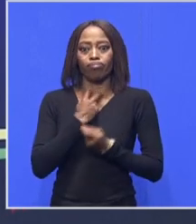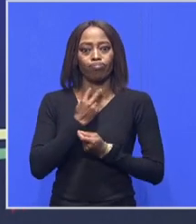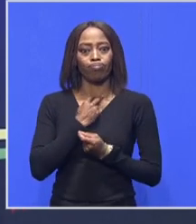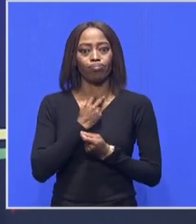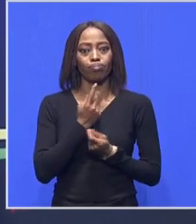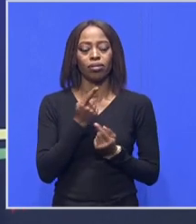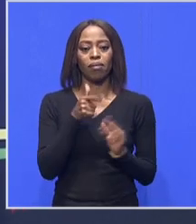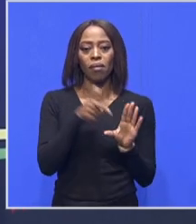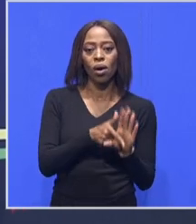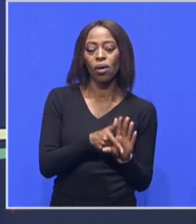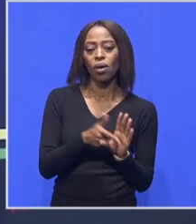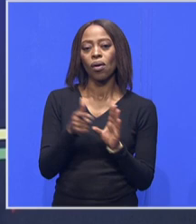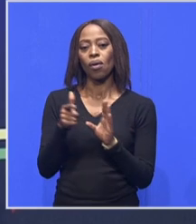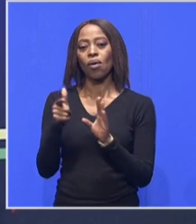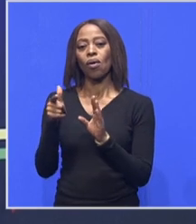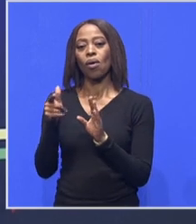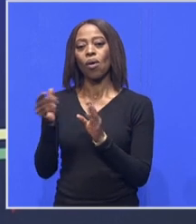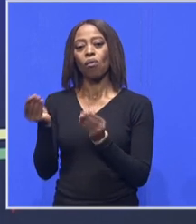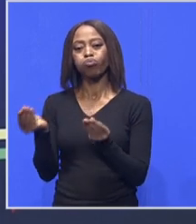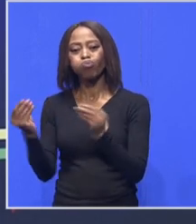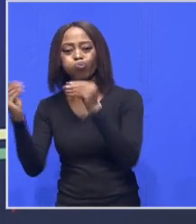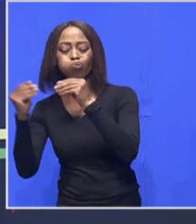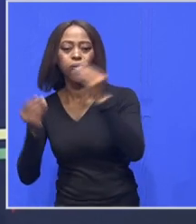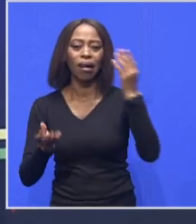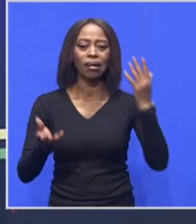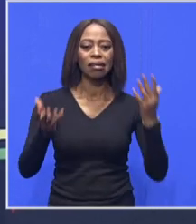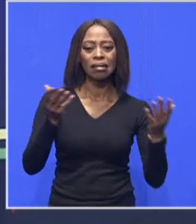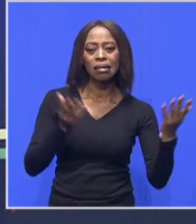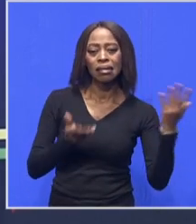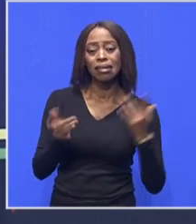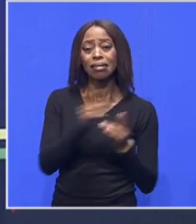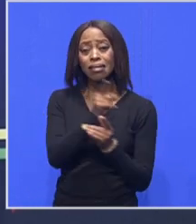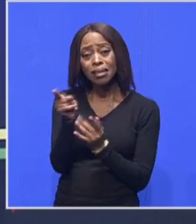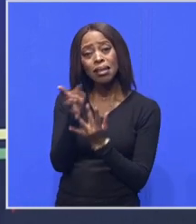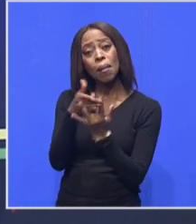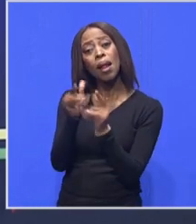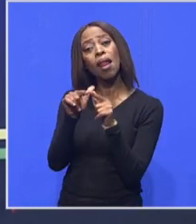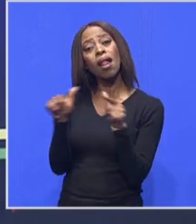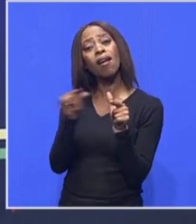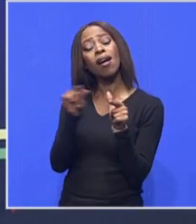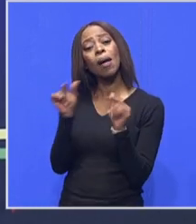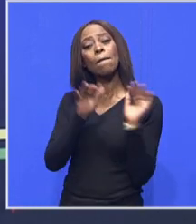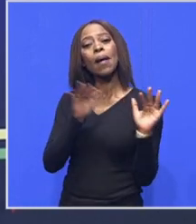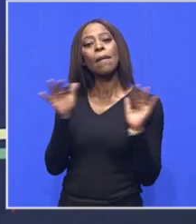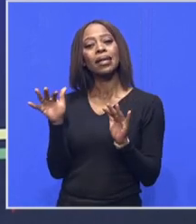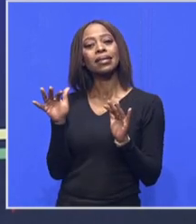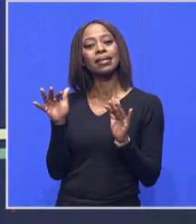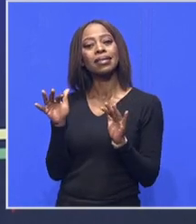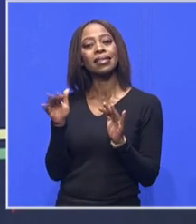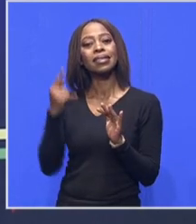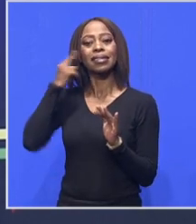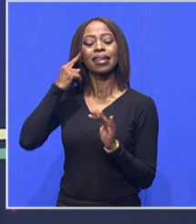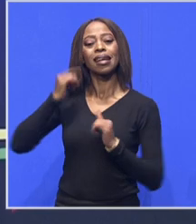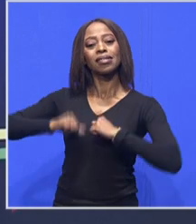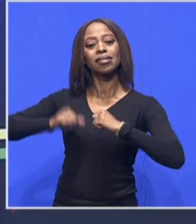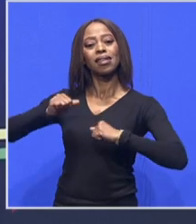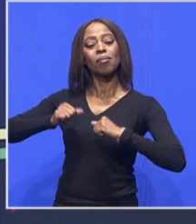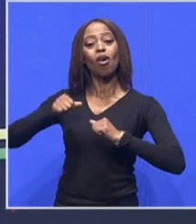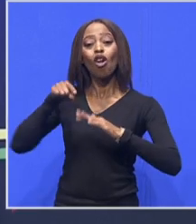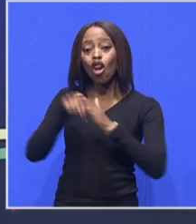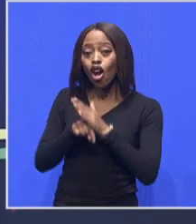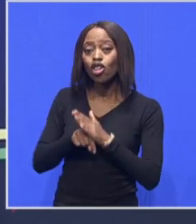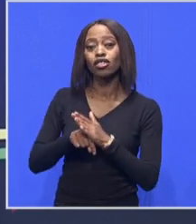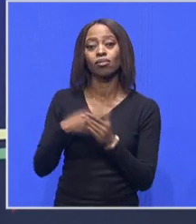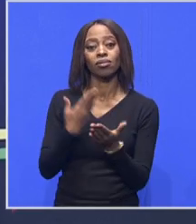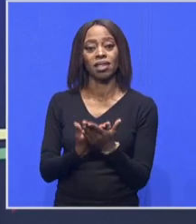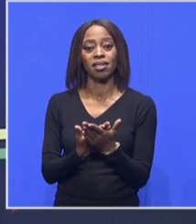fuel price, it's the repo rate that is increasing. So the middle class, the so-called middle class in South Africa that seems to think that it is stable, can lose stability